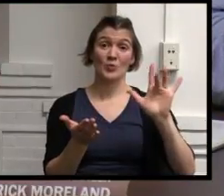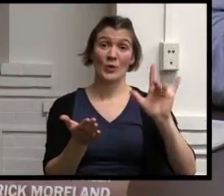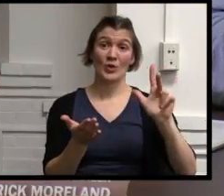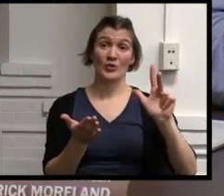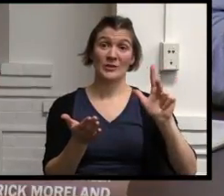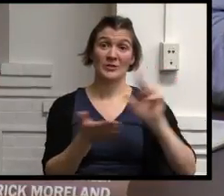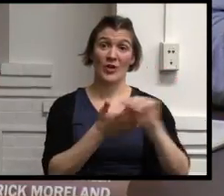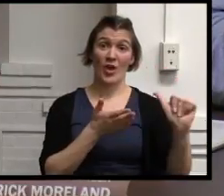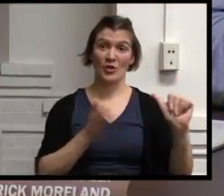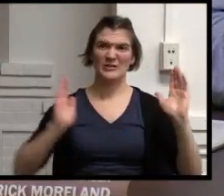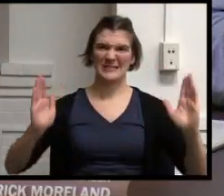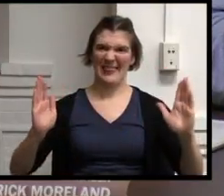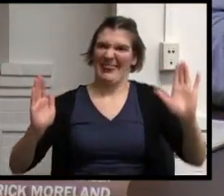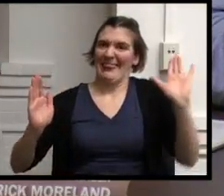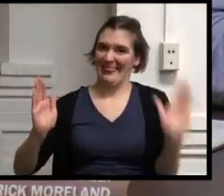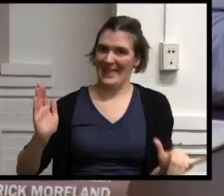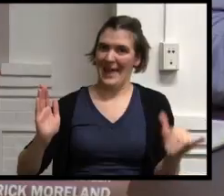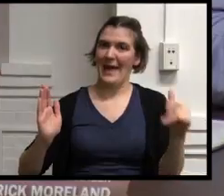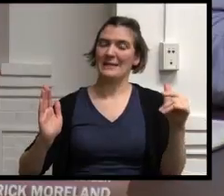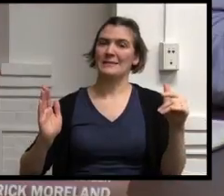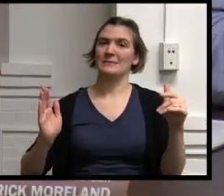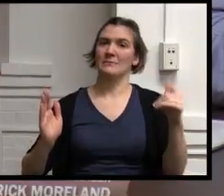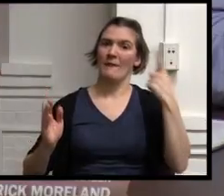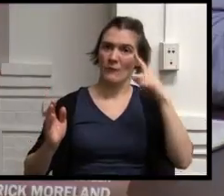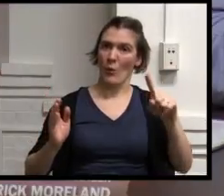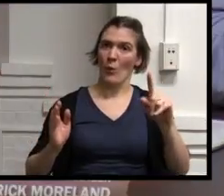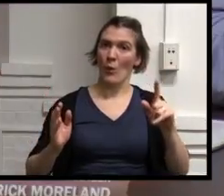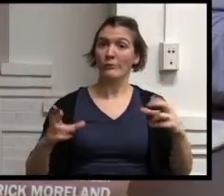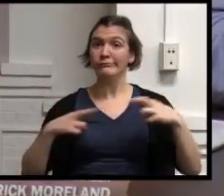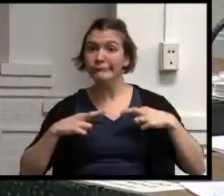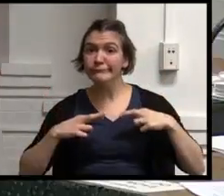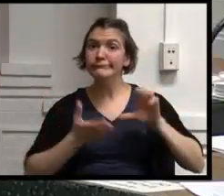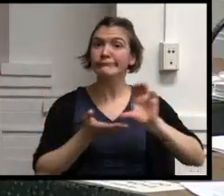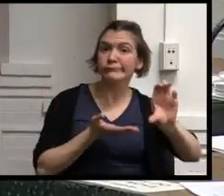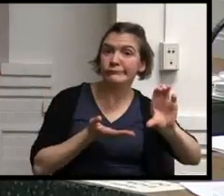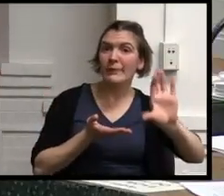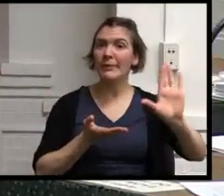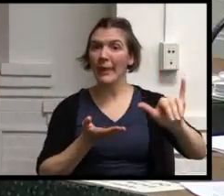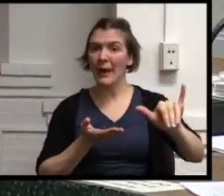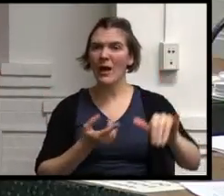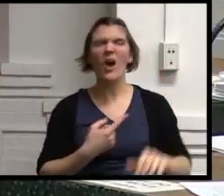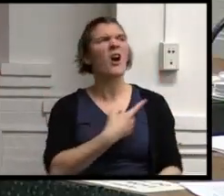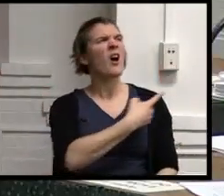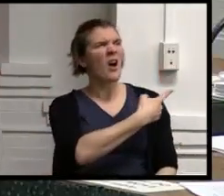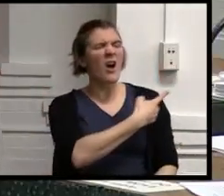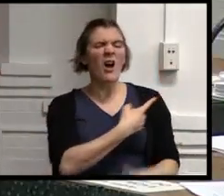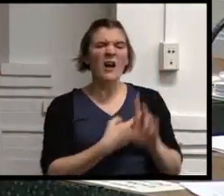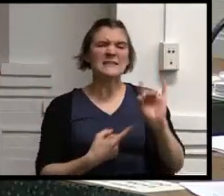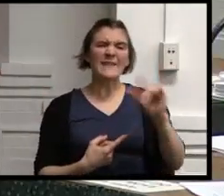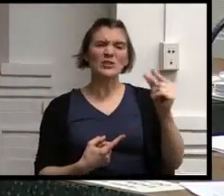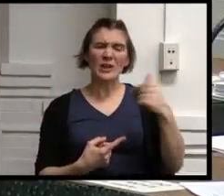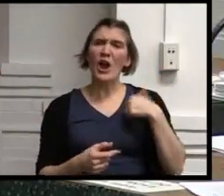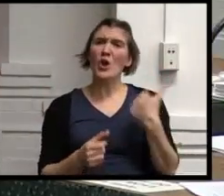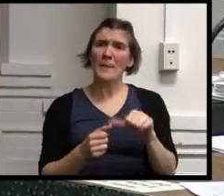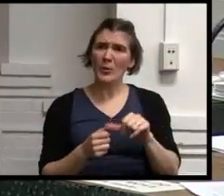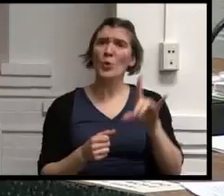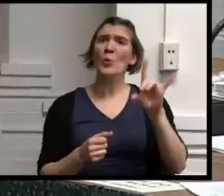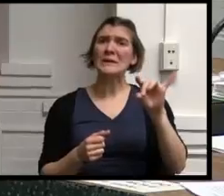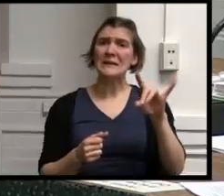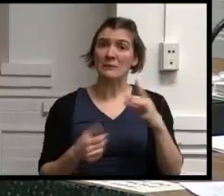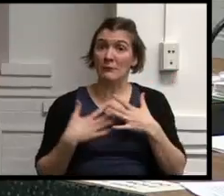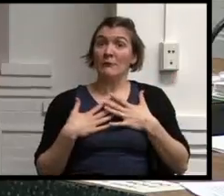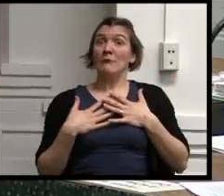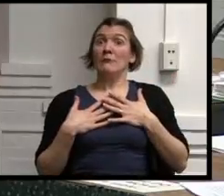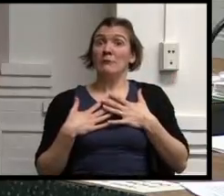2,797,923. Now, I remember in the first couple of years after we needed to make that disclosure, we actually put some money up. We